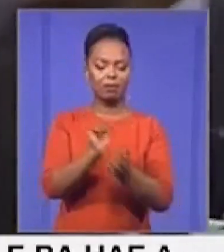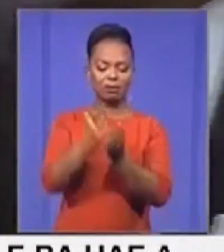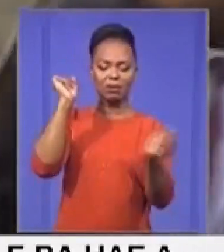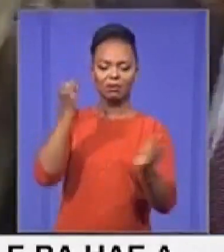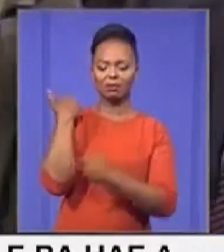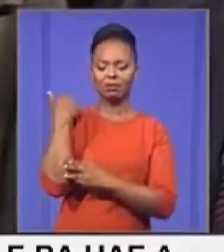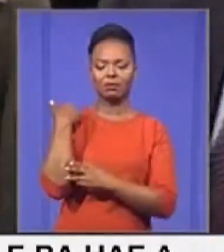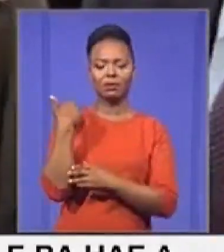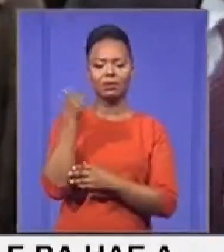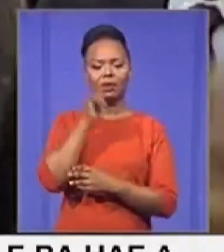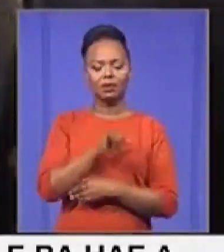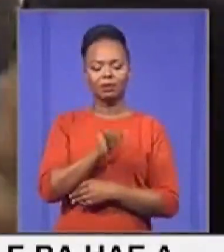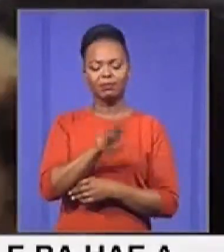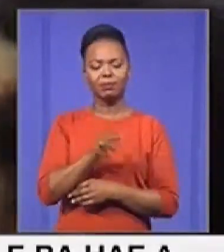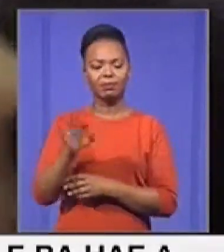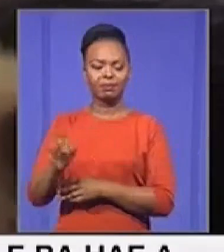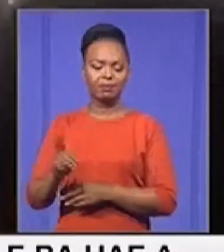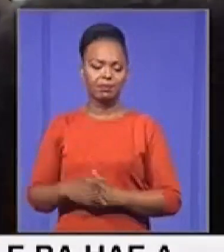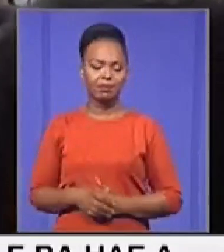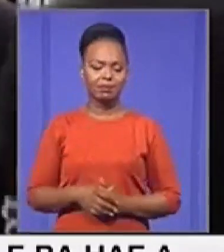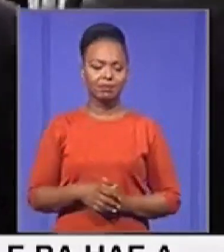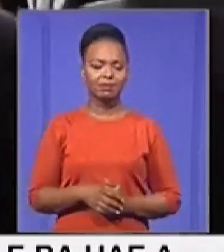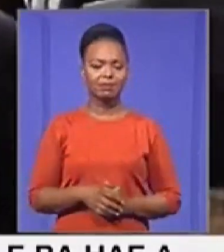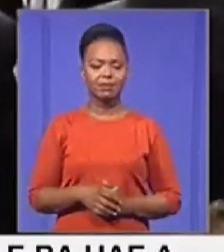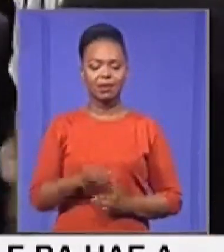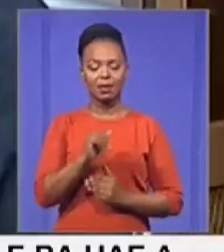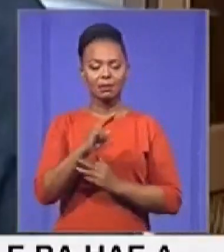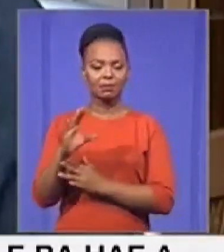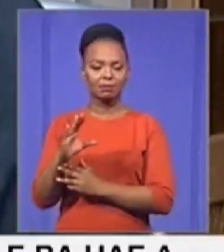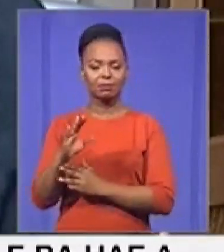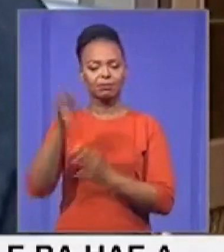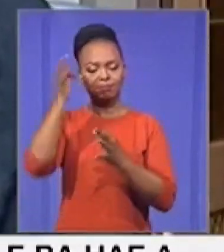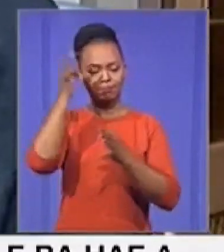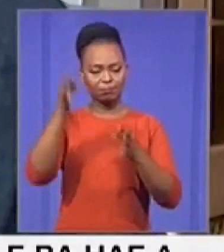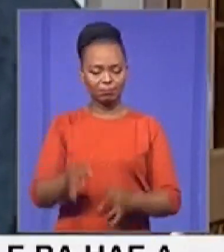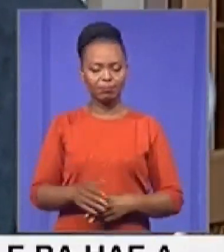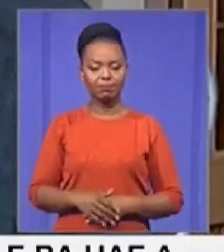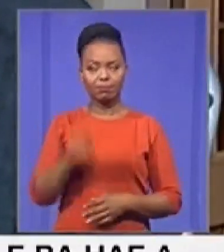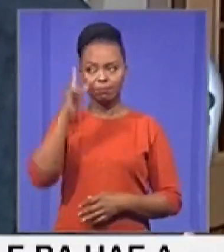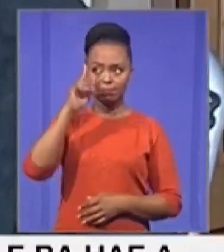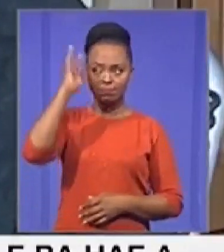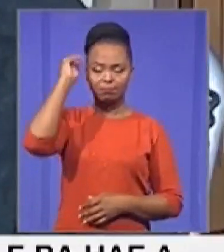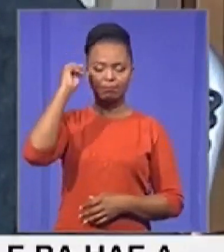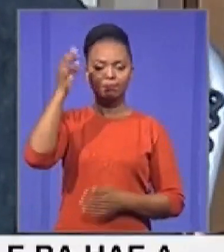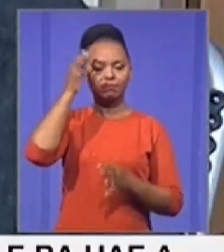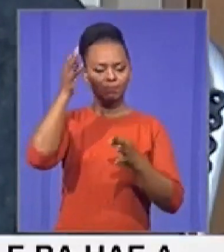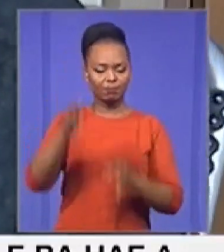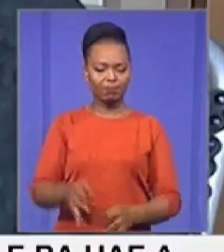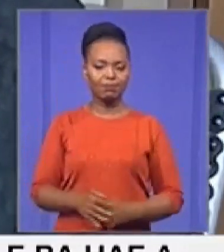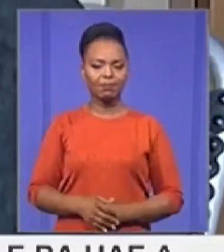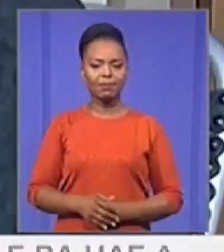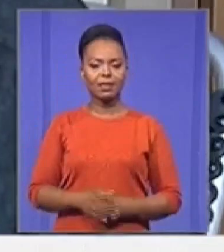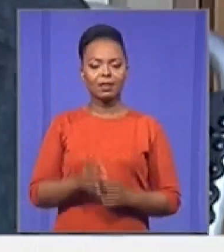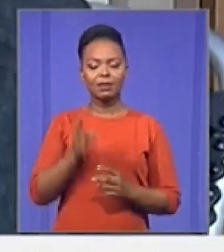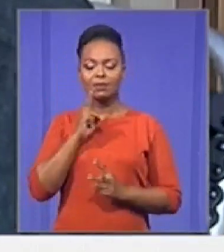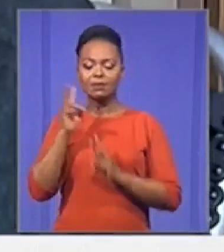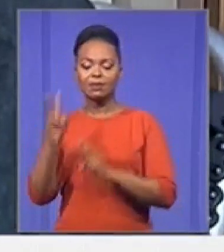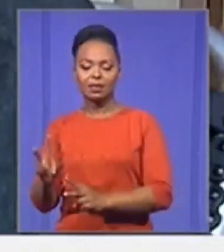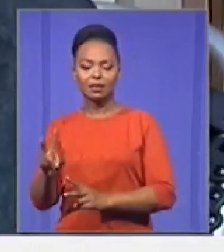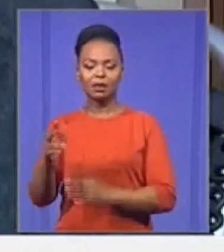ka 1990. The ANC decided, and Nelson Mandela decided, that he would pay a visit to the